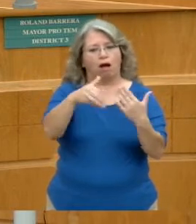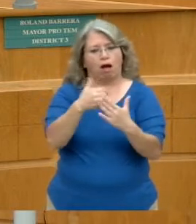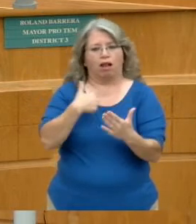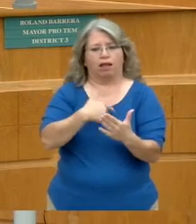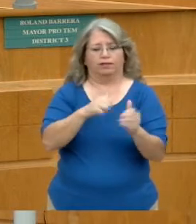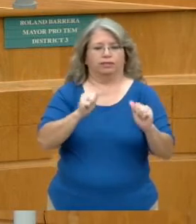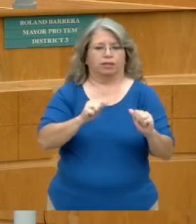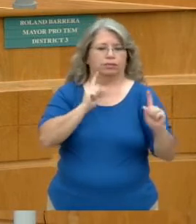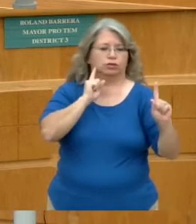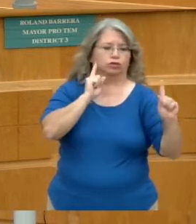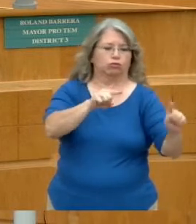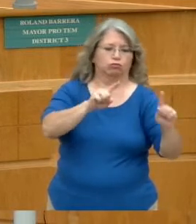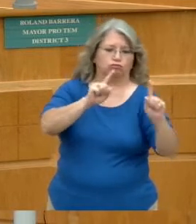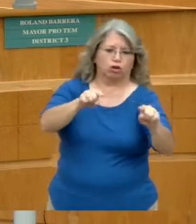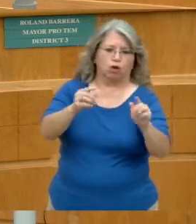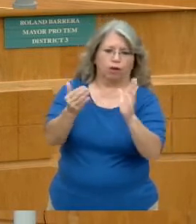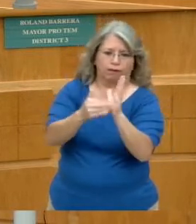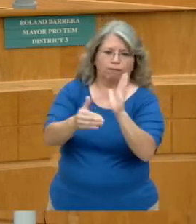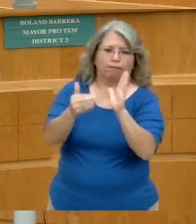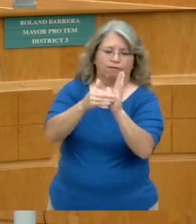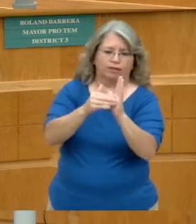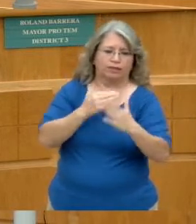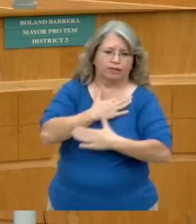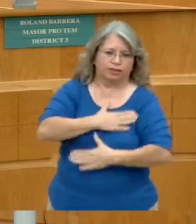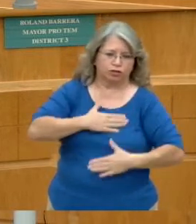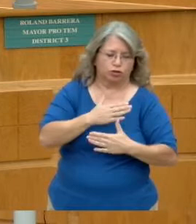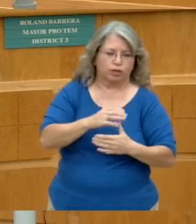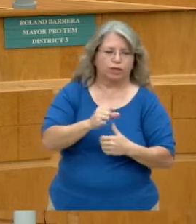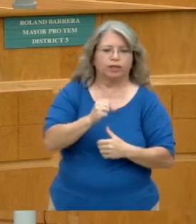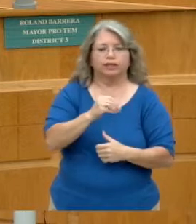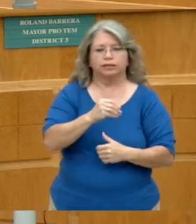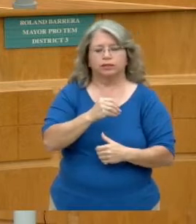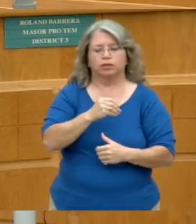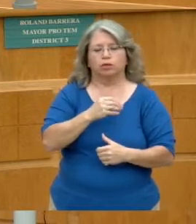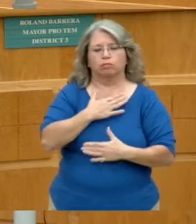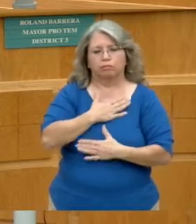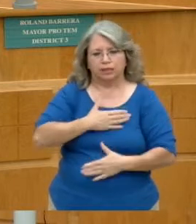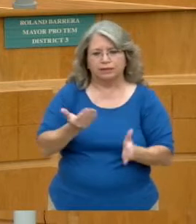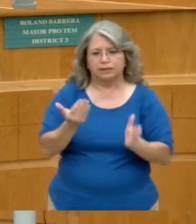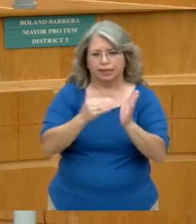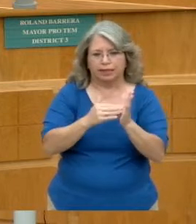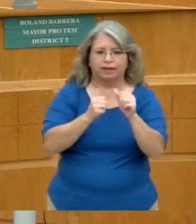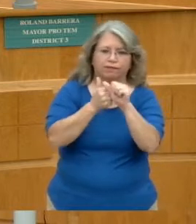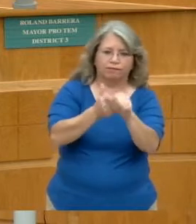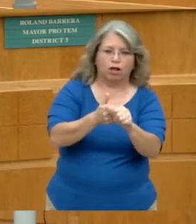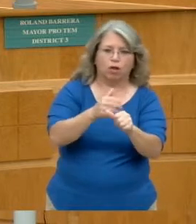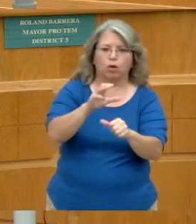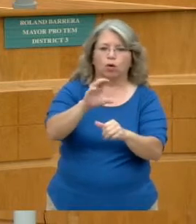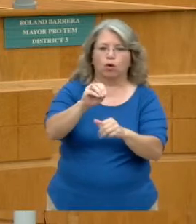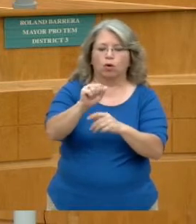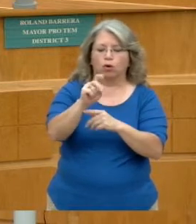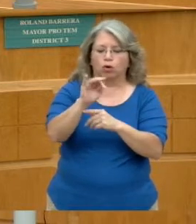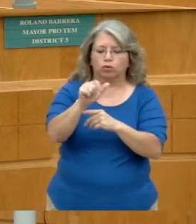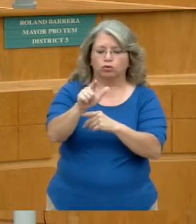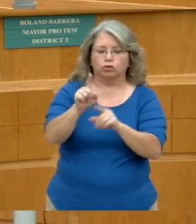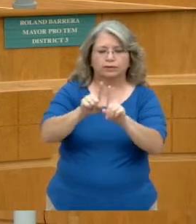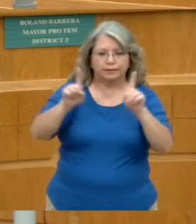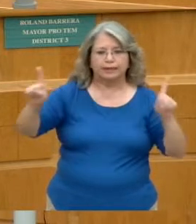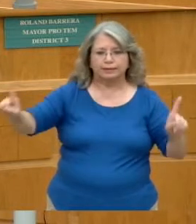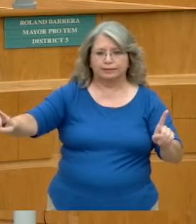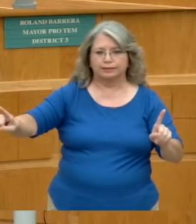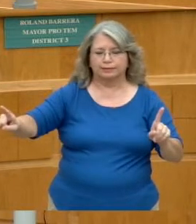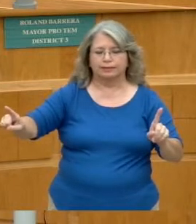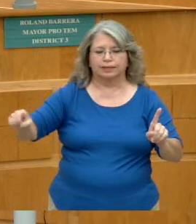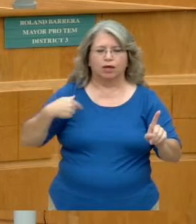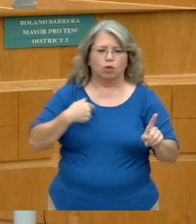time again. So once again, follow coastal distancing. We love coming to the coast and